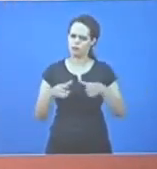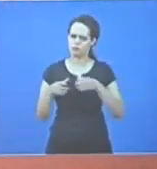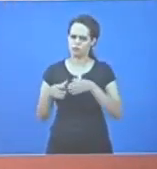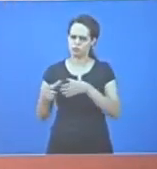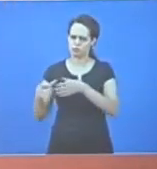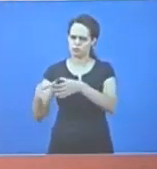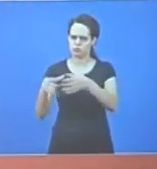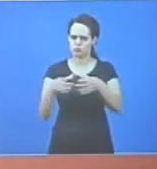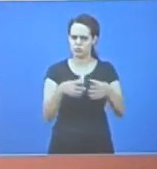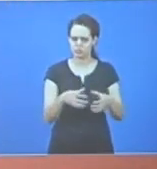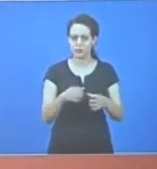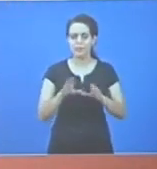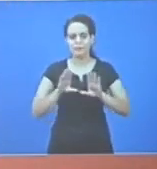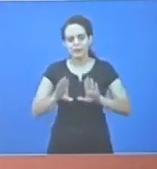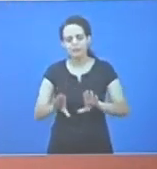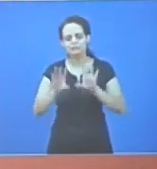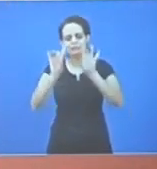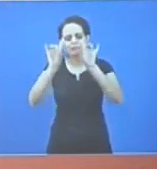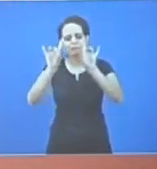many groups,